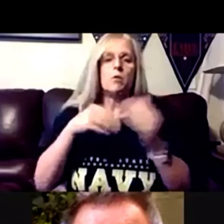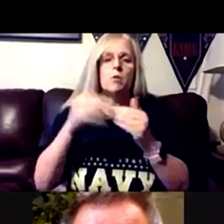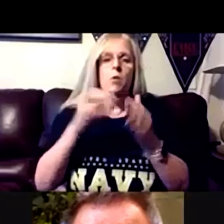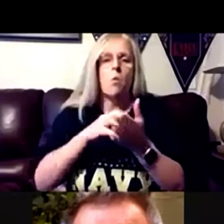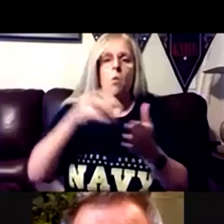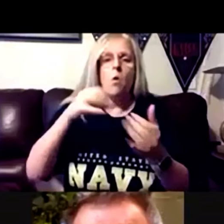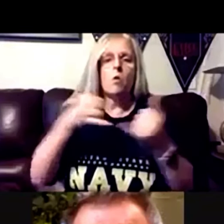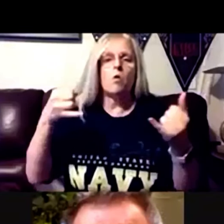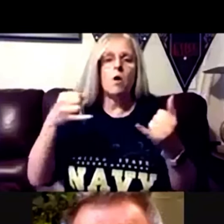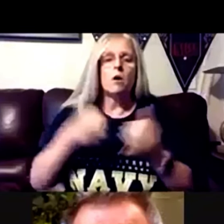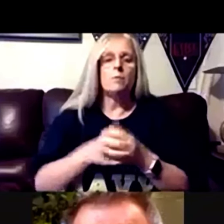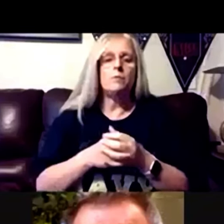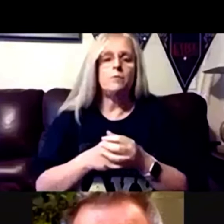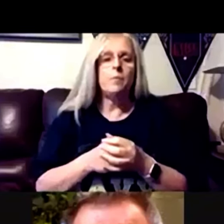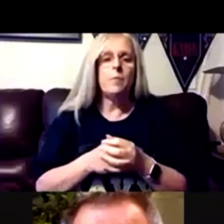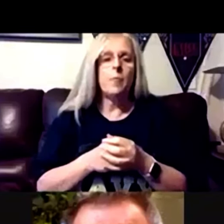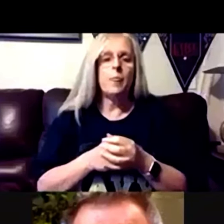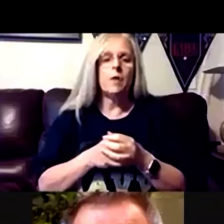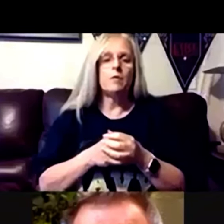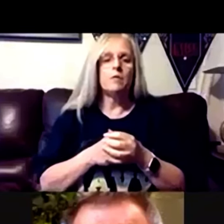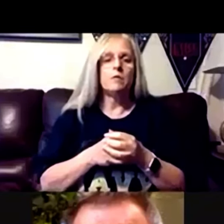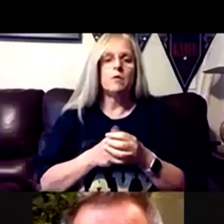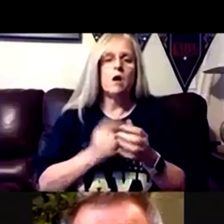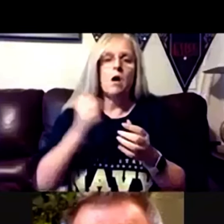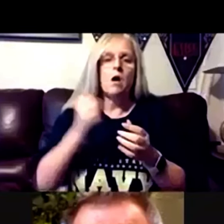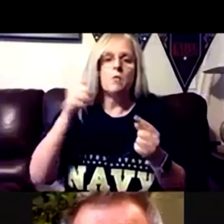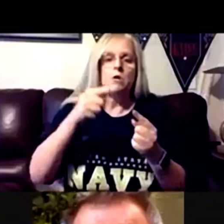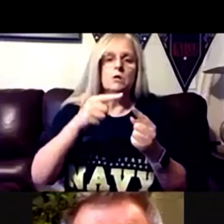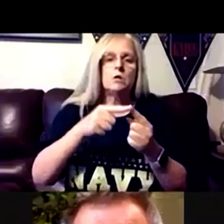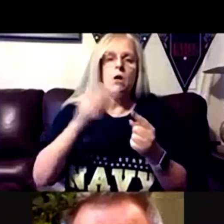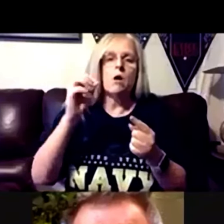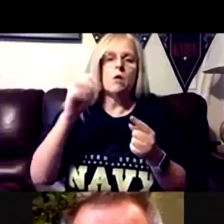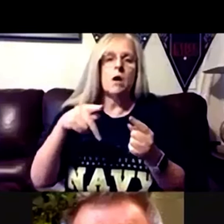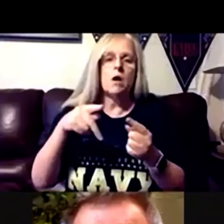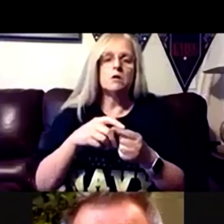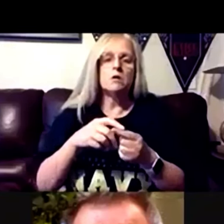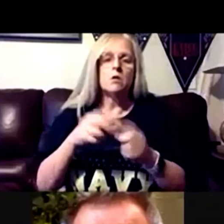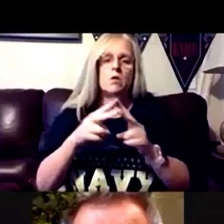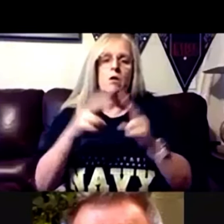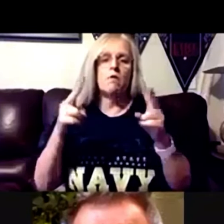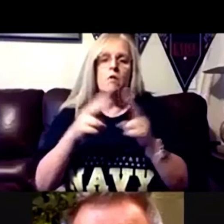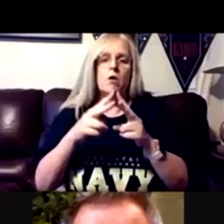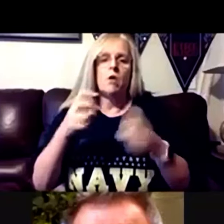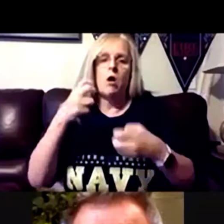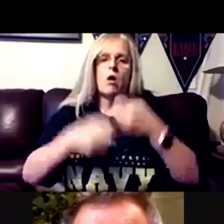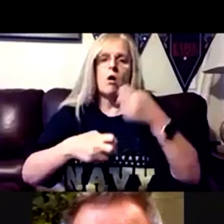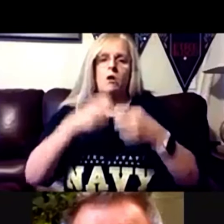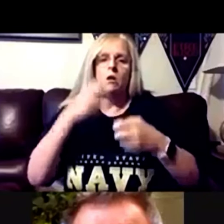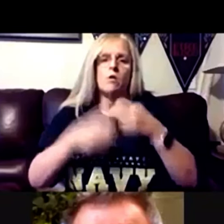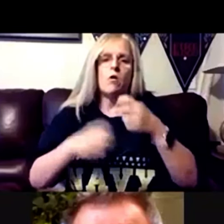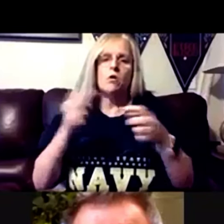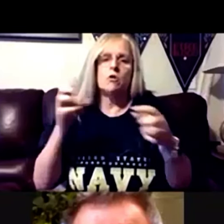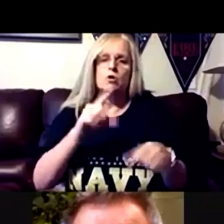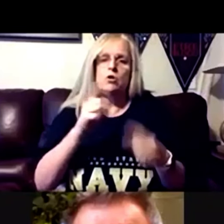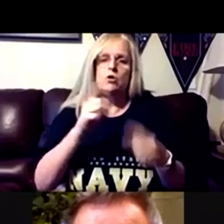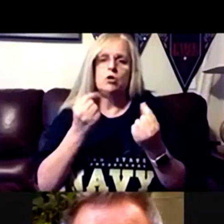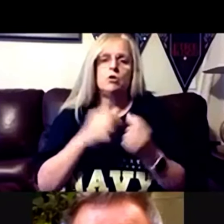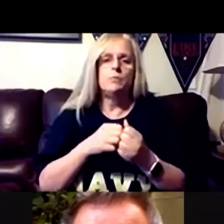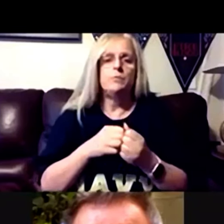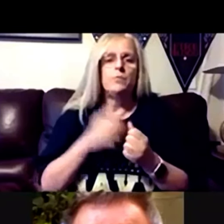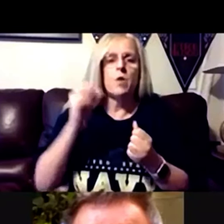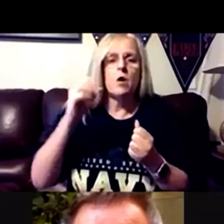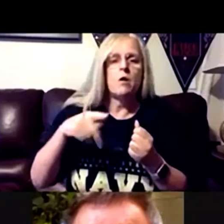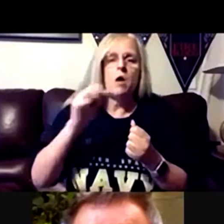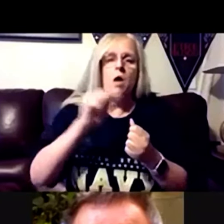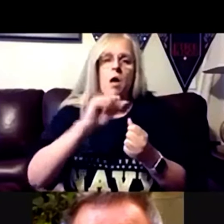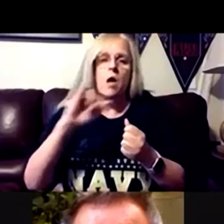online. And up until ONPASSIVE, it was very, very difficult to do. ONPASSIVE is an